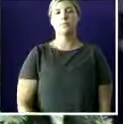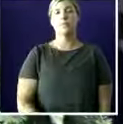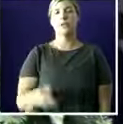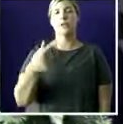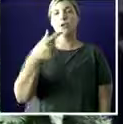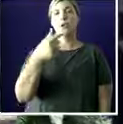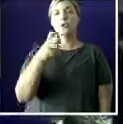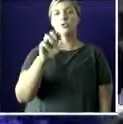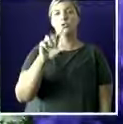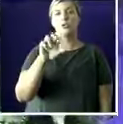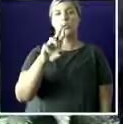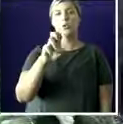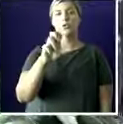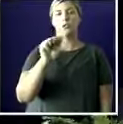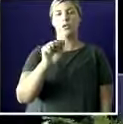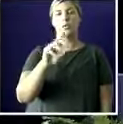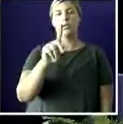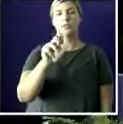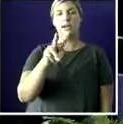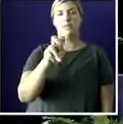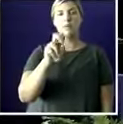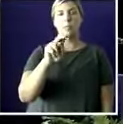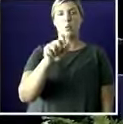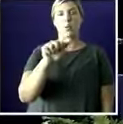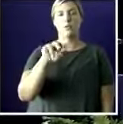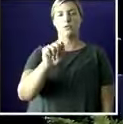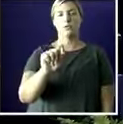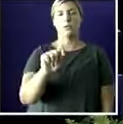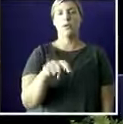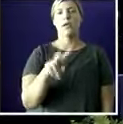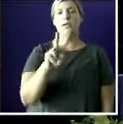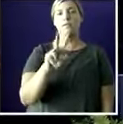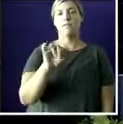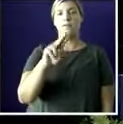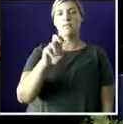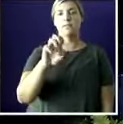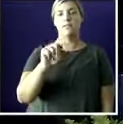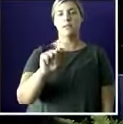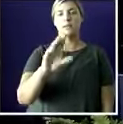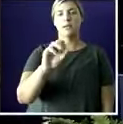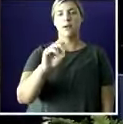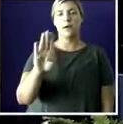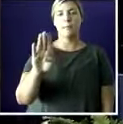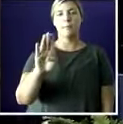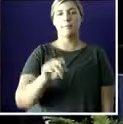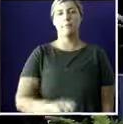Georgia Rose Davenport. Vincent Allen Cobb.